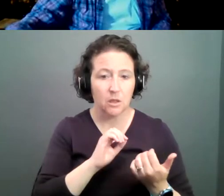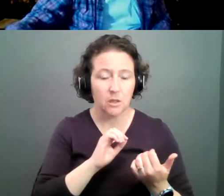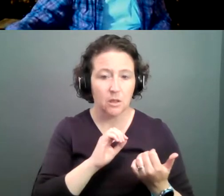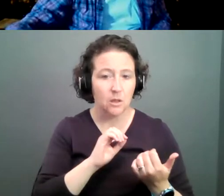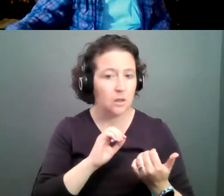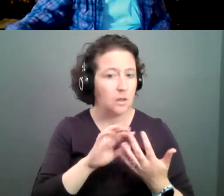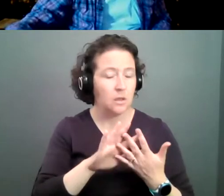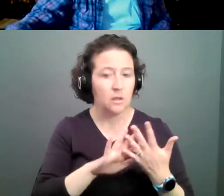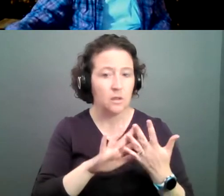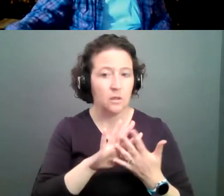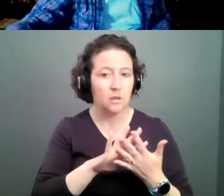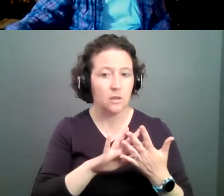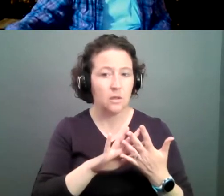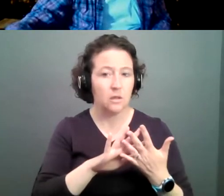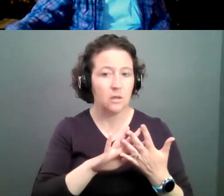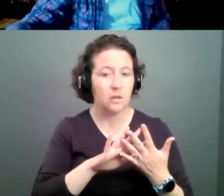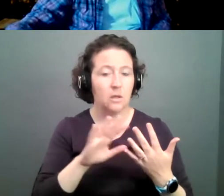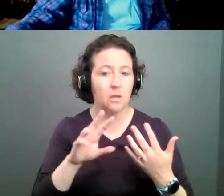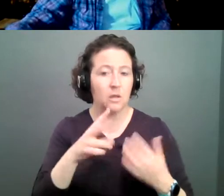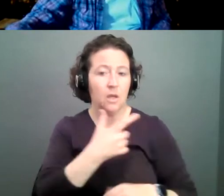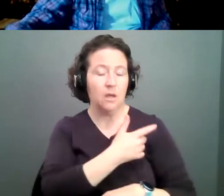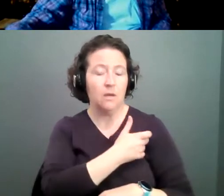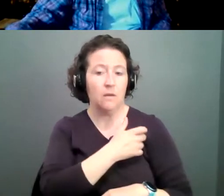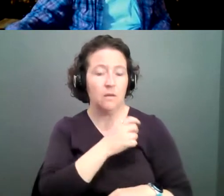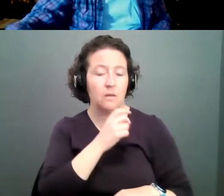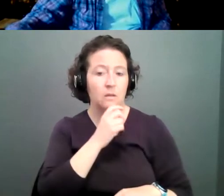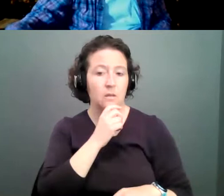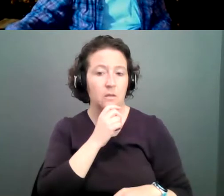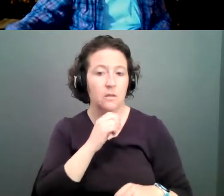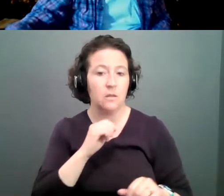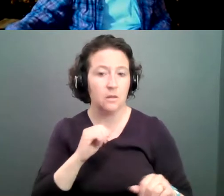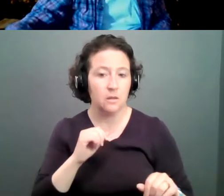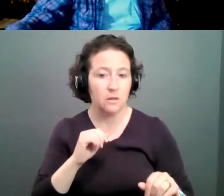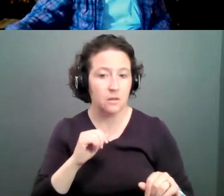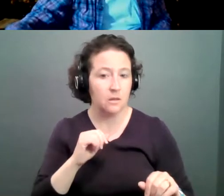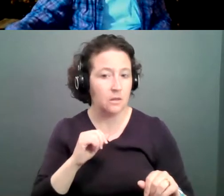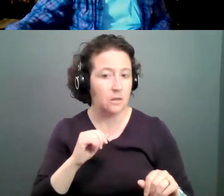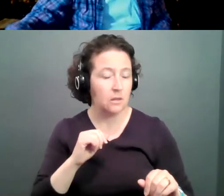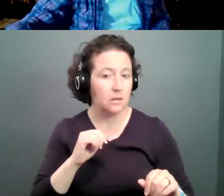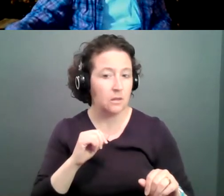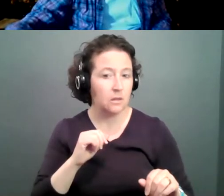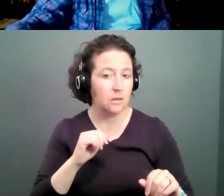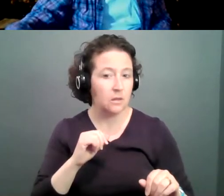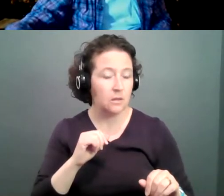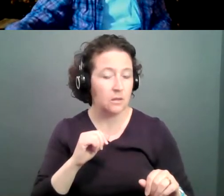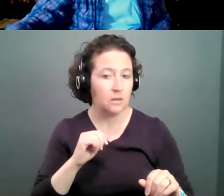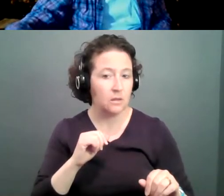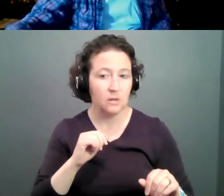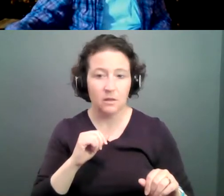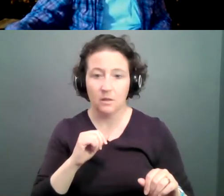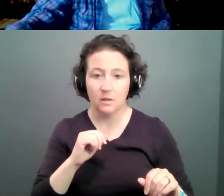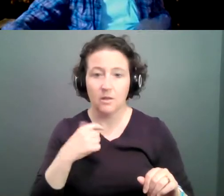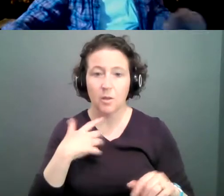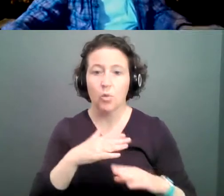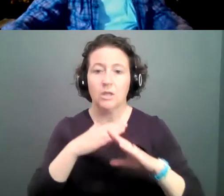Goes, yes, vaccine, they're similar in maybe has the protection needed,